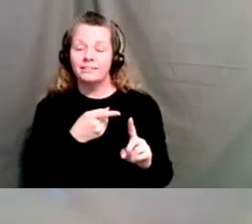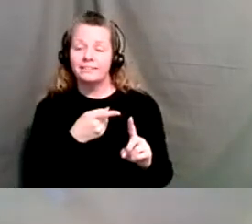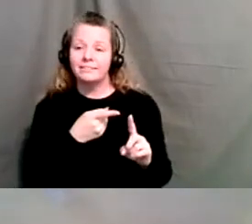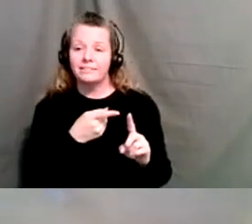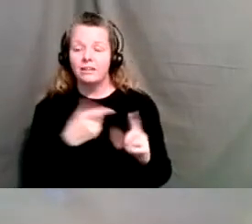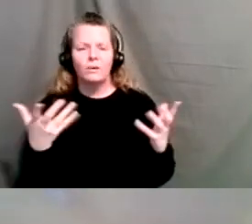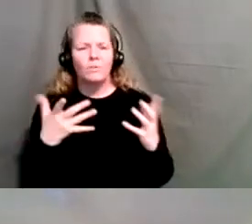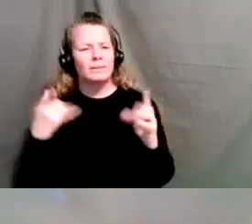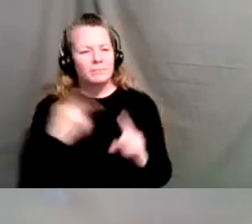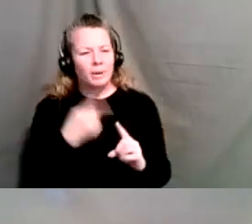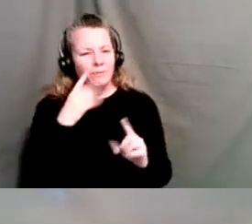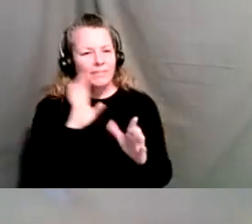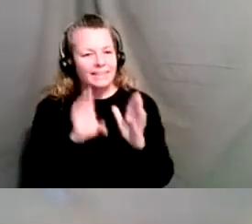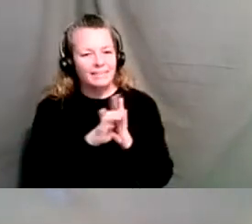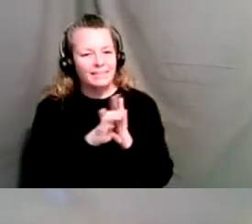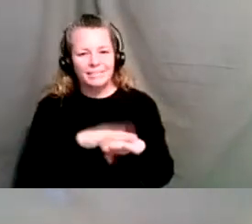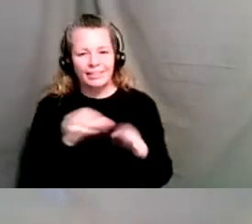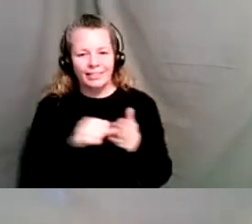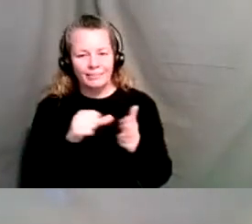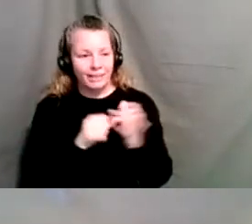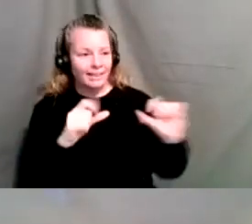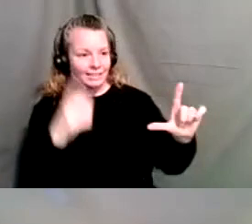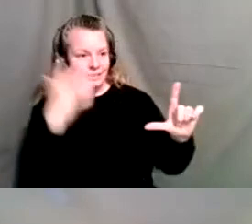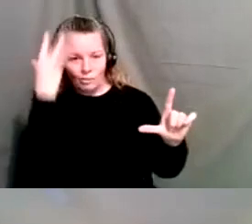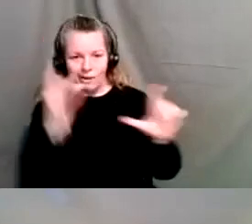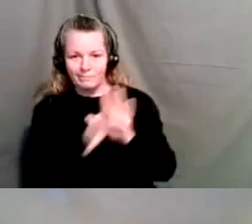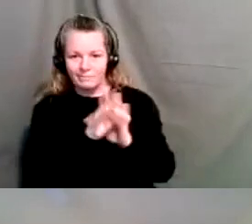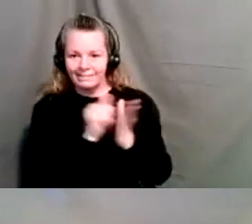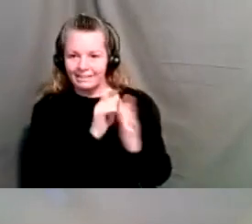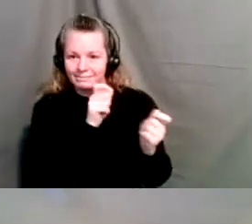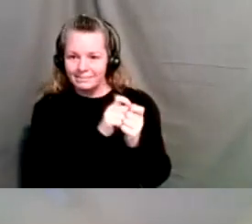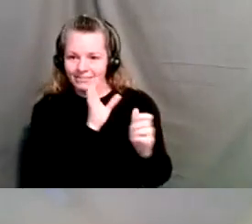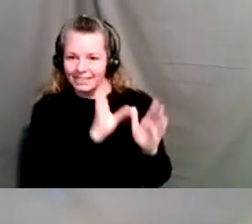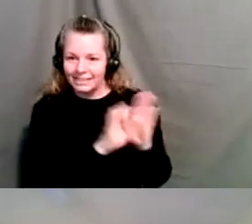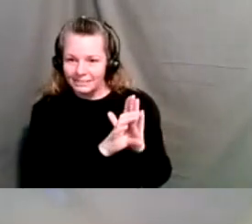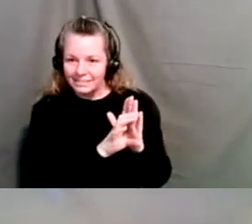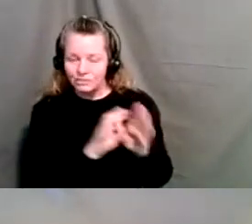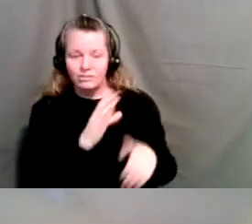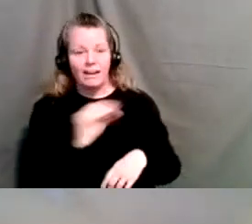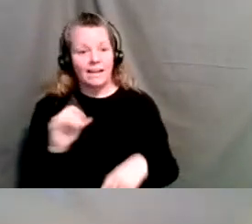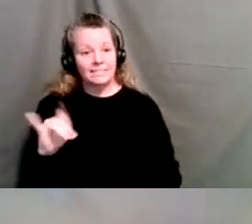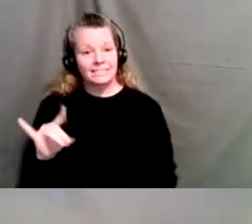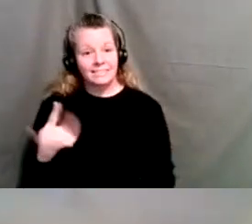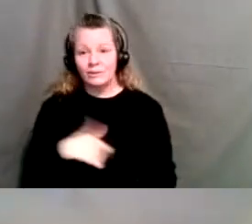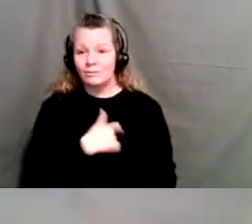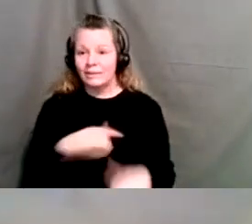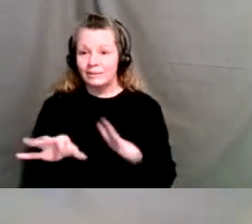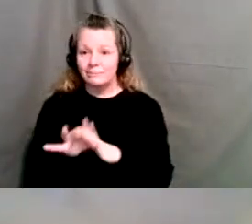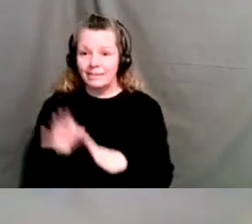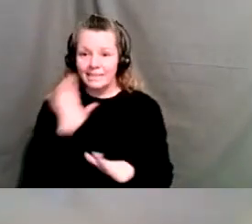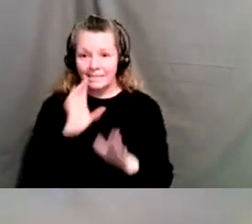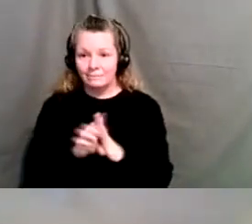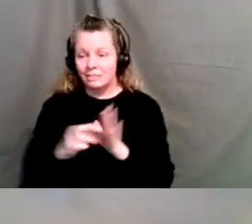purpose of this image on this page? And why did we select this particular image? And did we select an image that